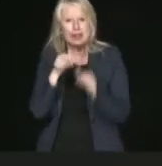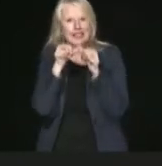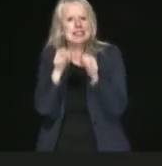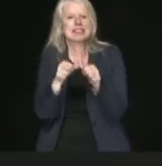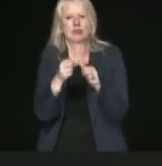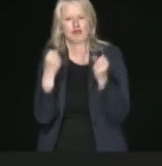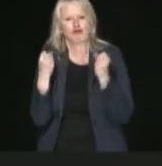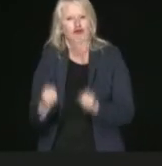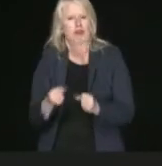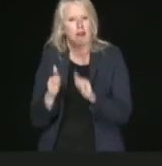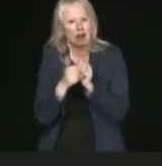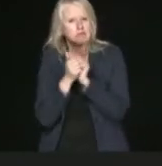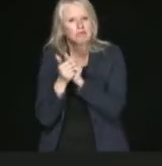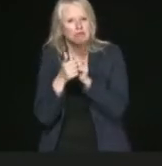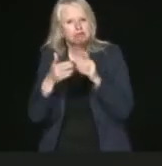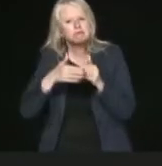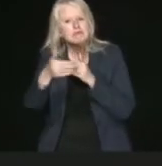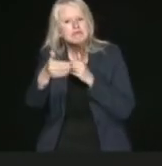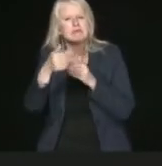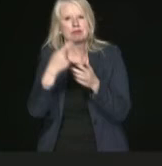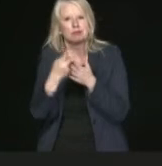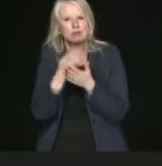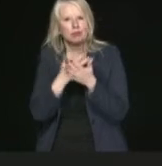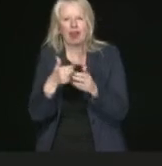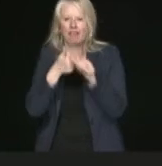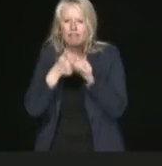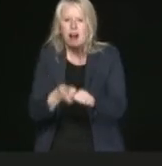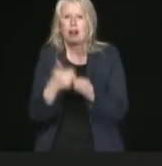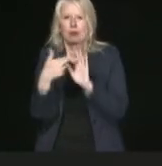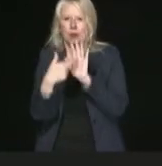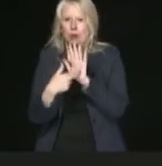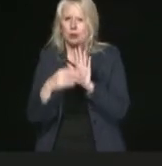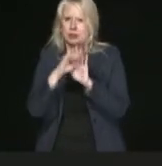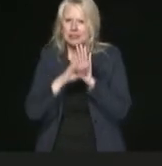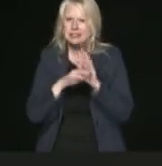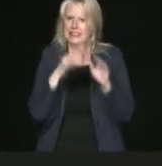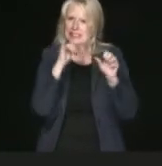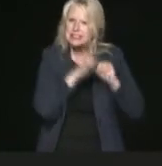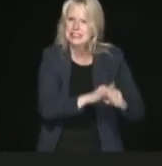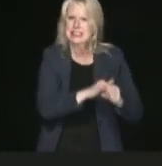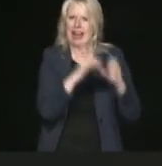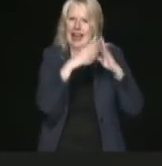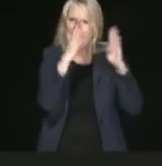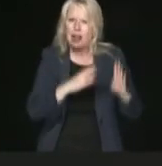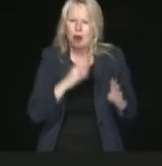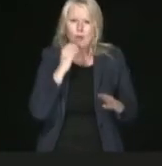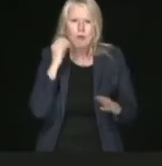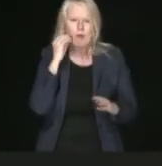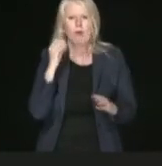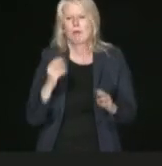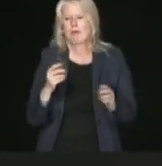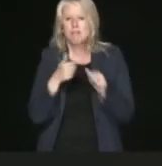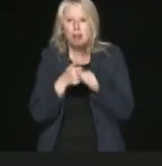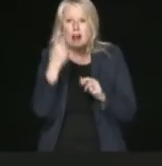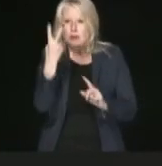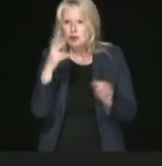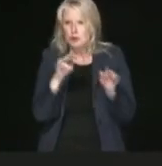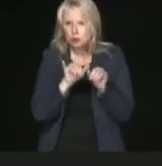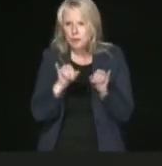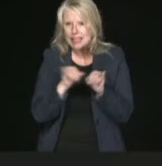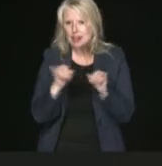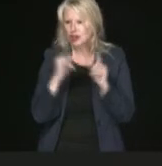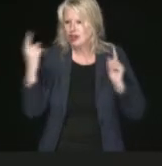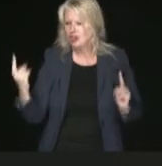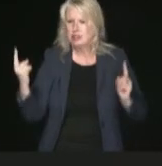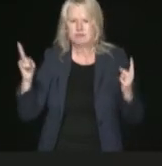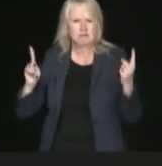stay strong for the coming weeks and stay, inside, keep those 2 meters apart, and